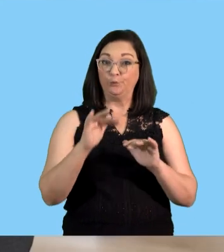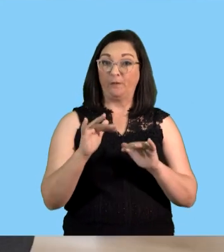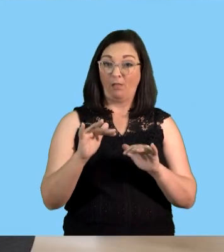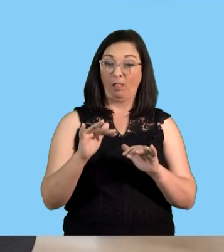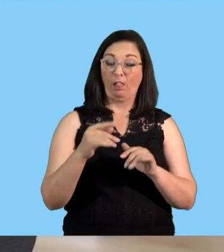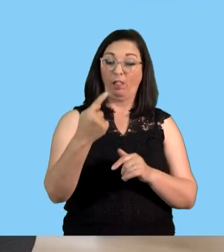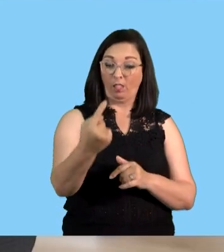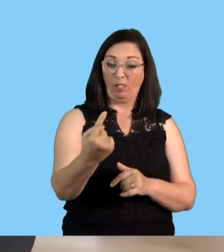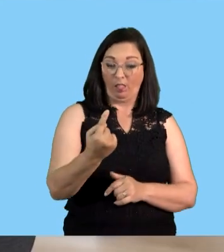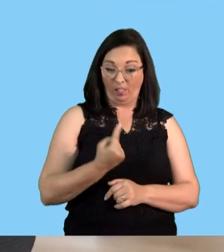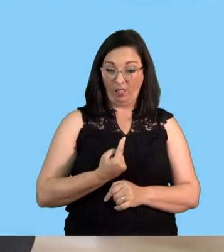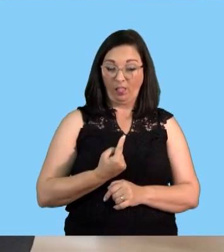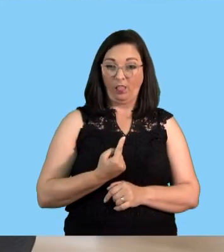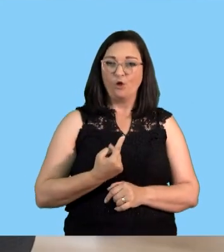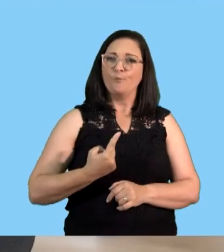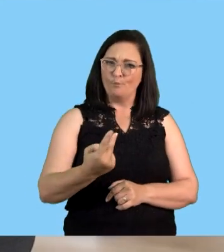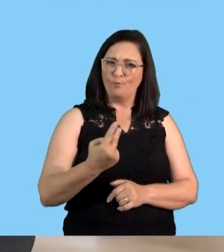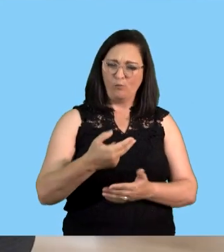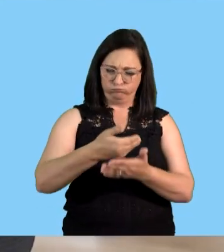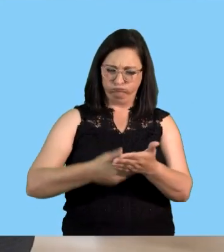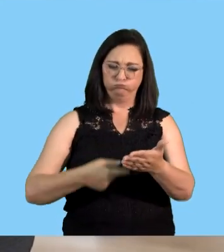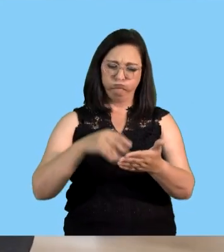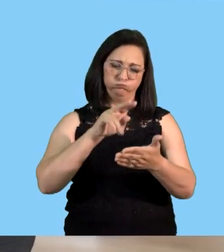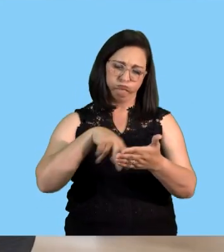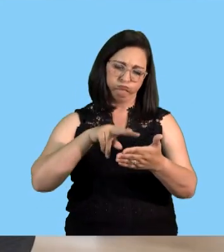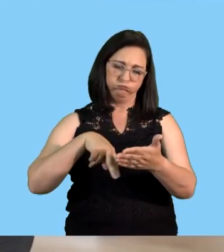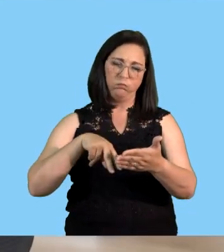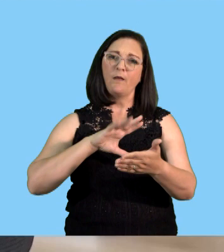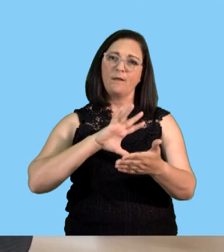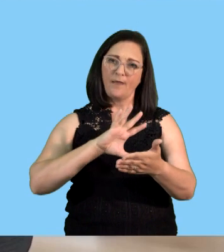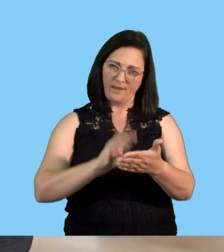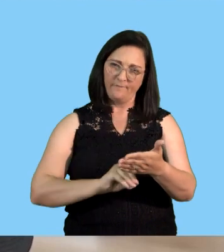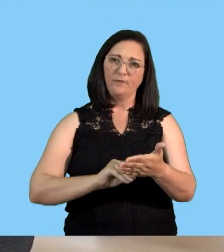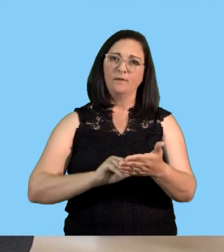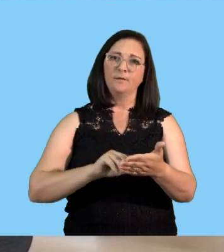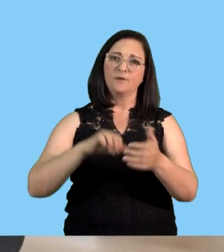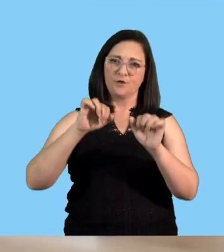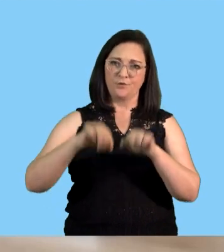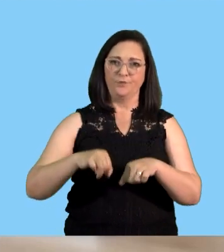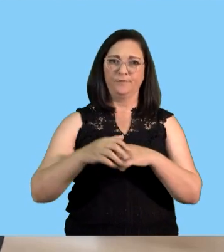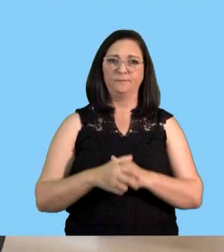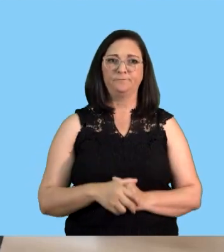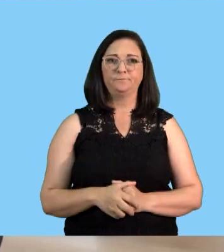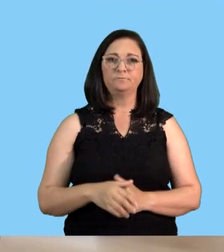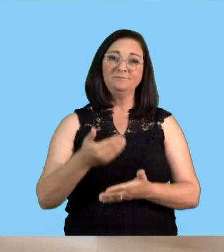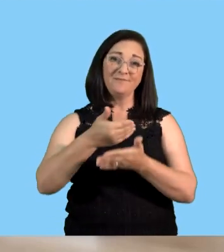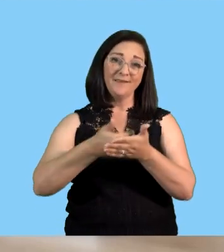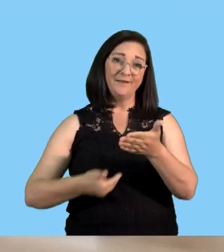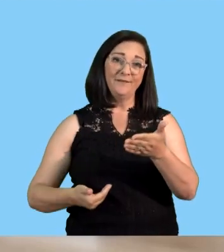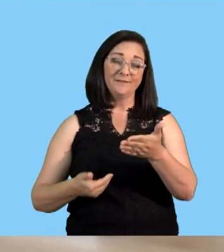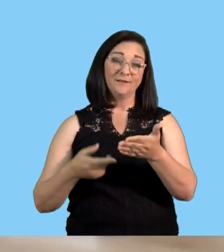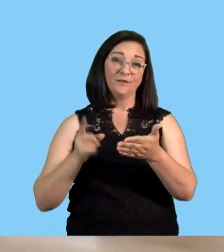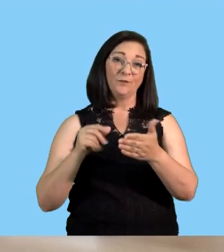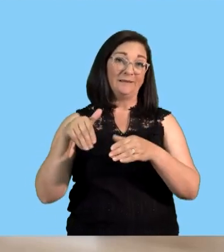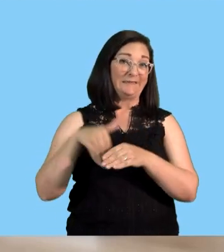agrees to whatever content or the contents that are there in the contract. So under the employment contract, we've